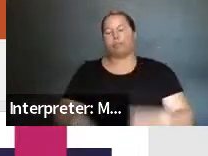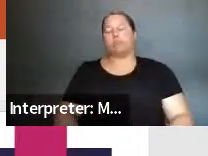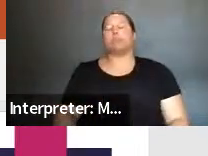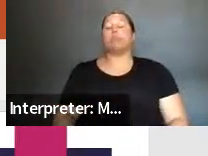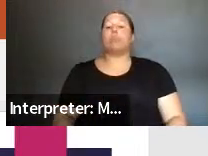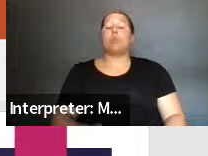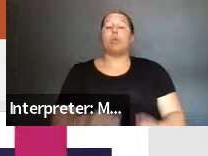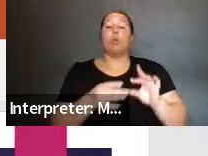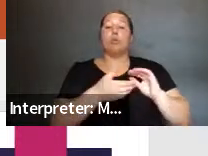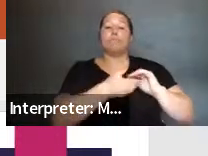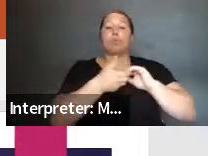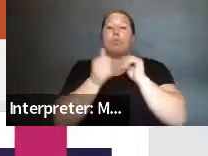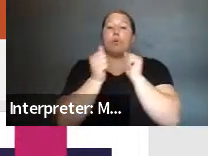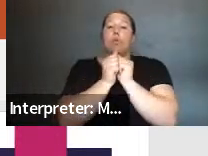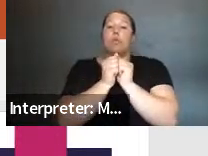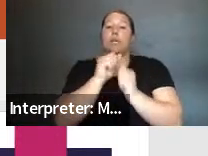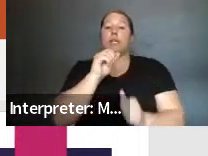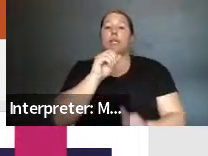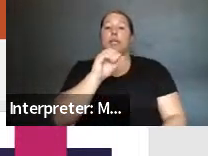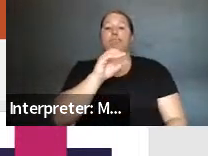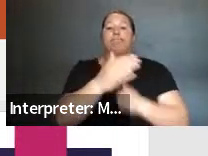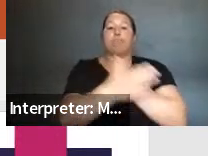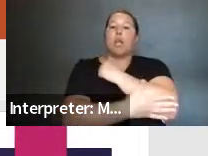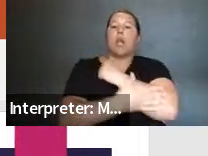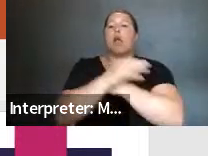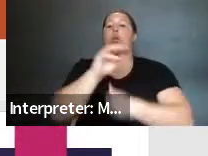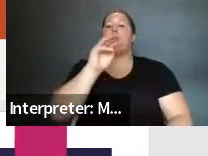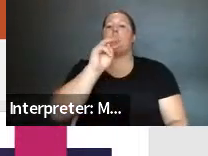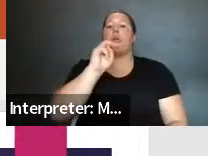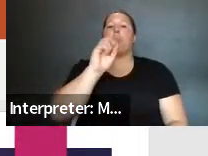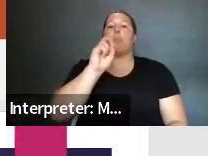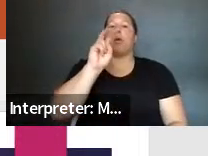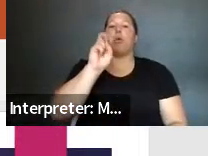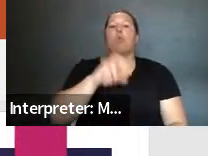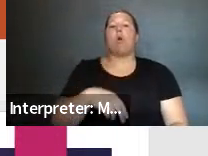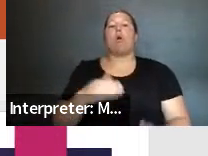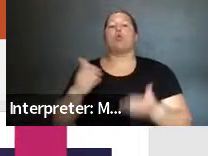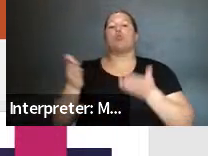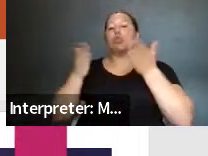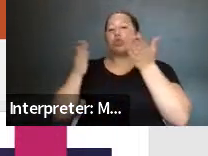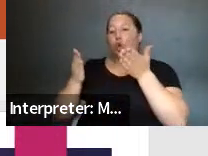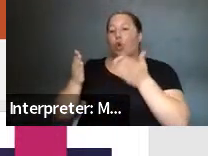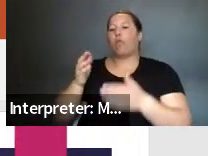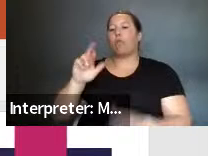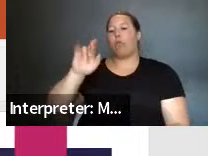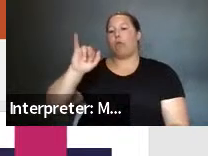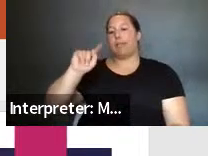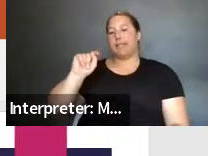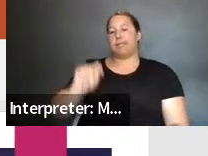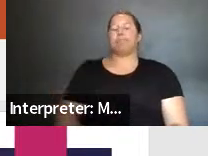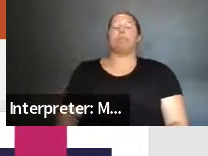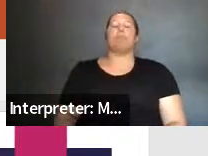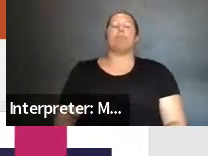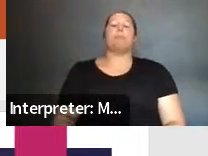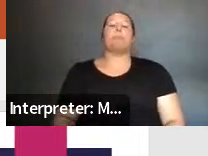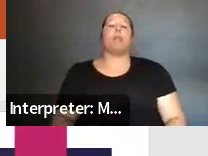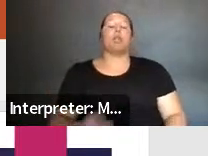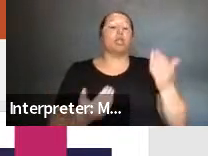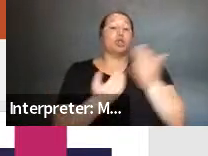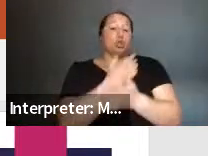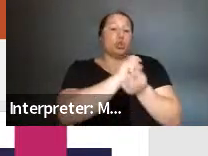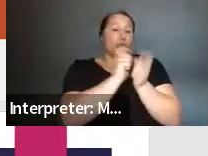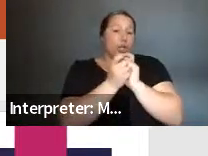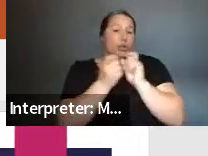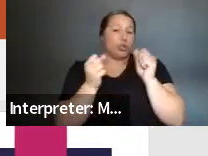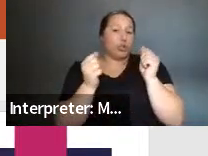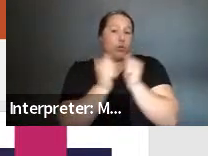FIT team, as well as SERVE and RIT. In addition, with the new changes with the Office of Neighborhood Safety, we